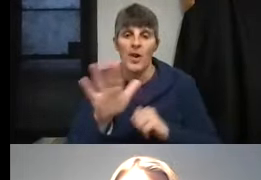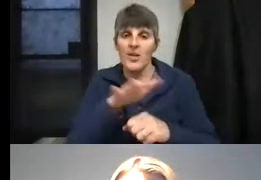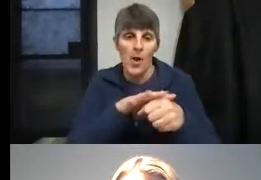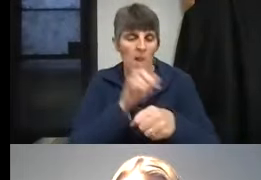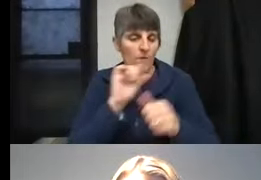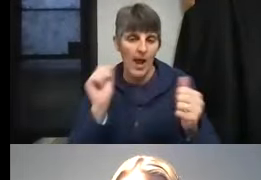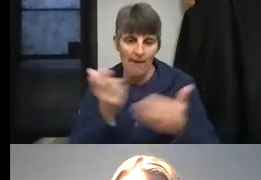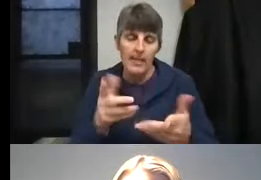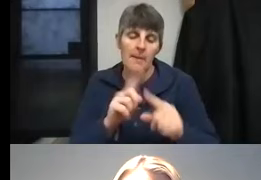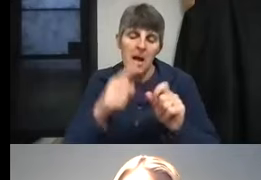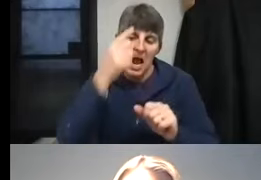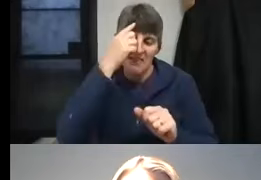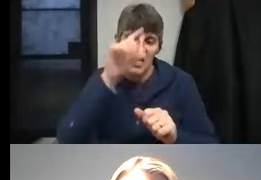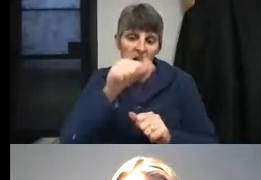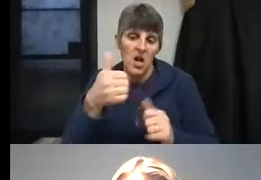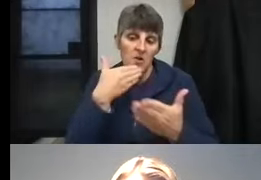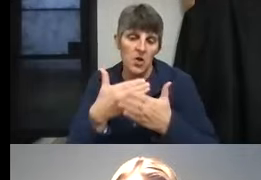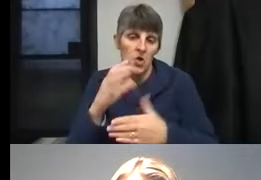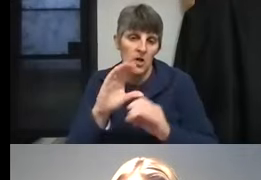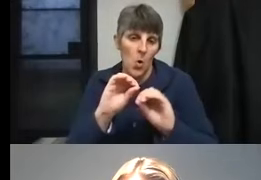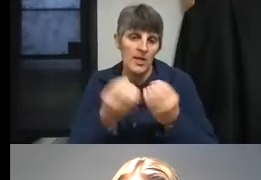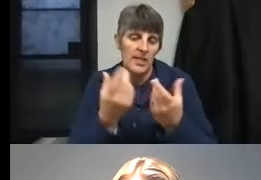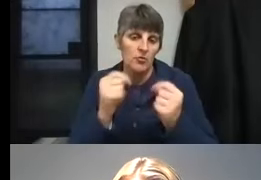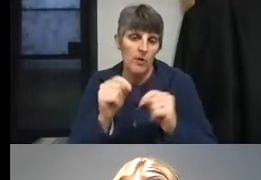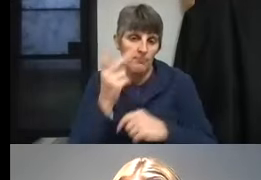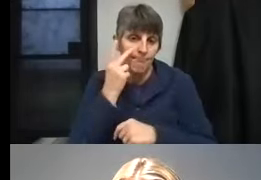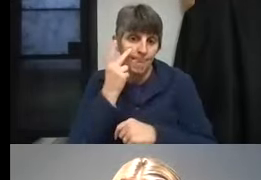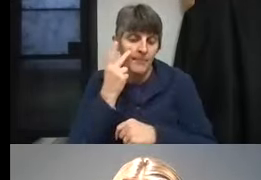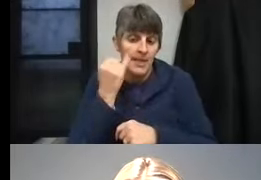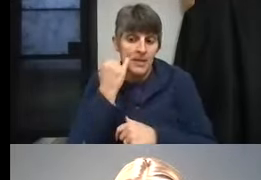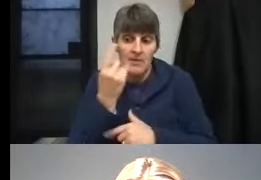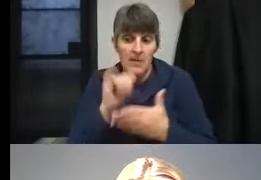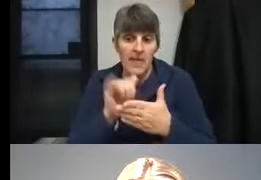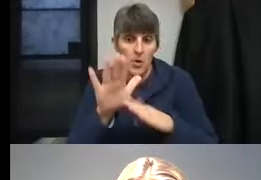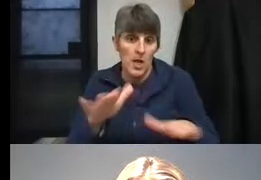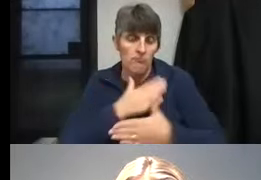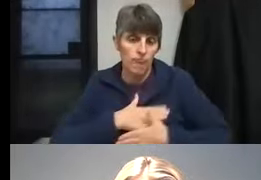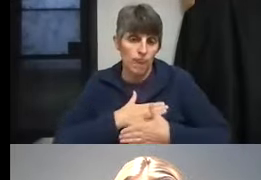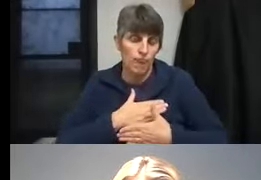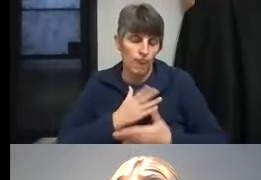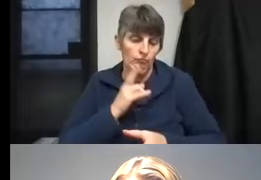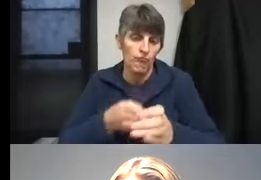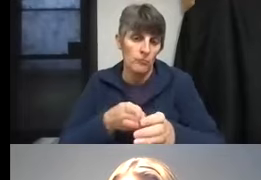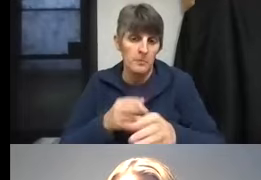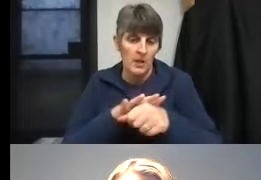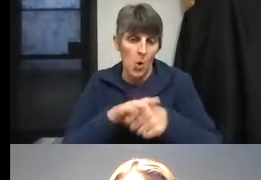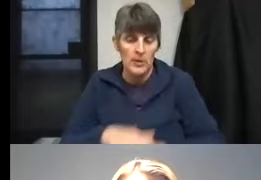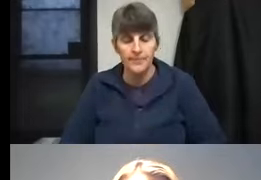everything, but I think it's another good organization to try and see if there's something your child might be interested in